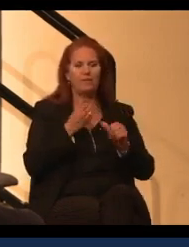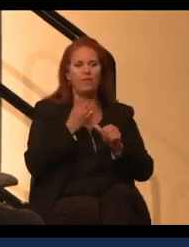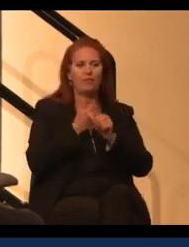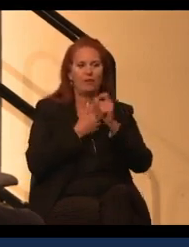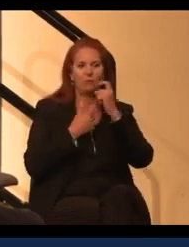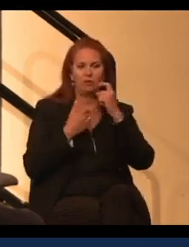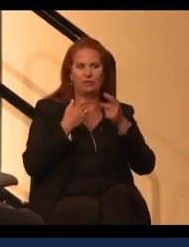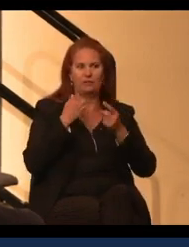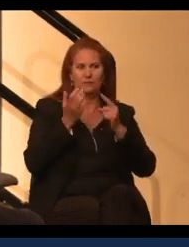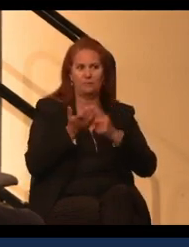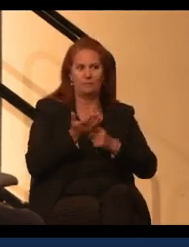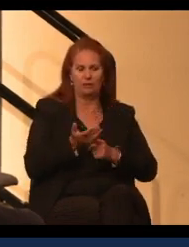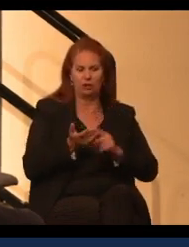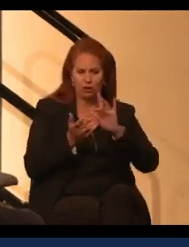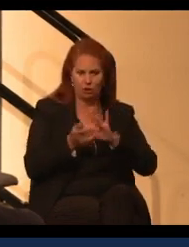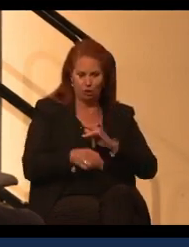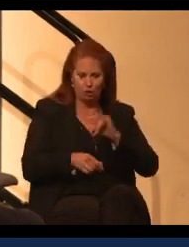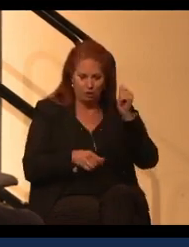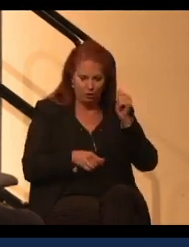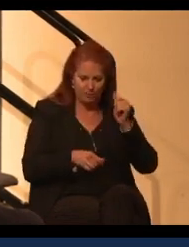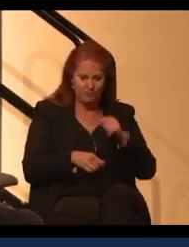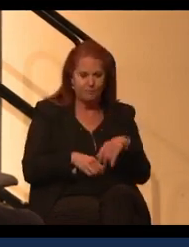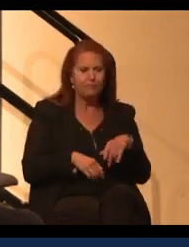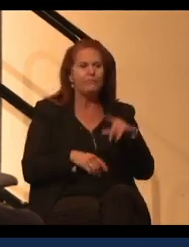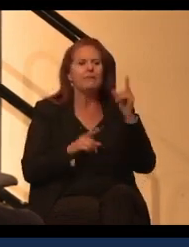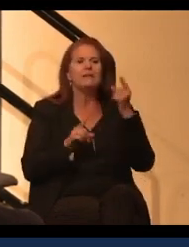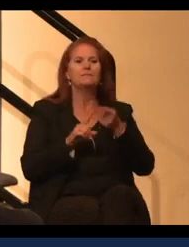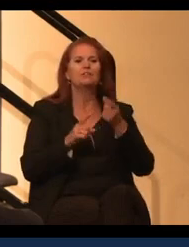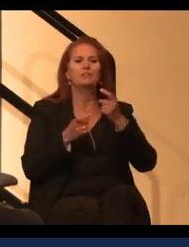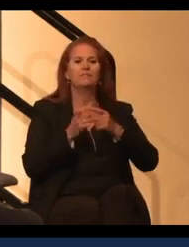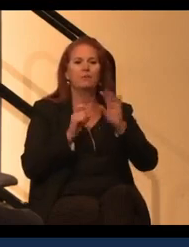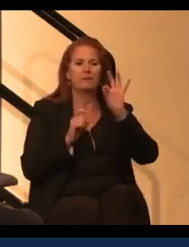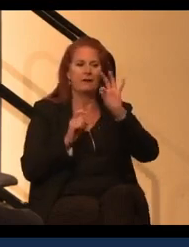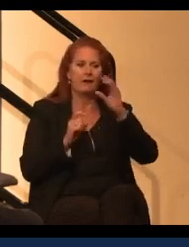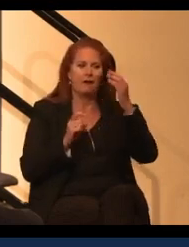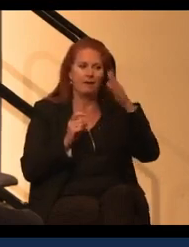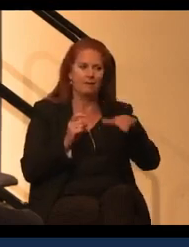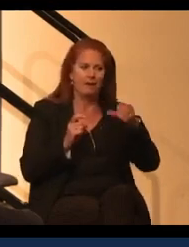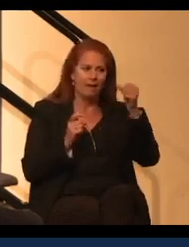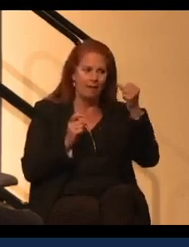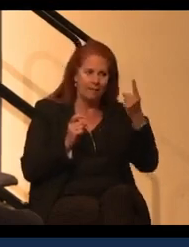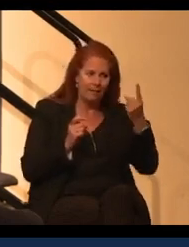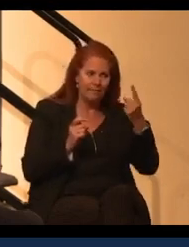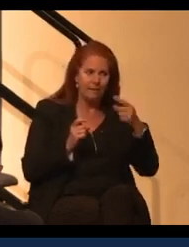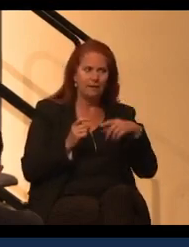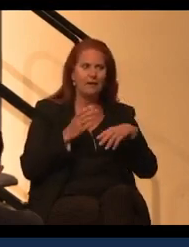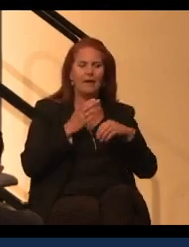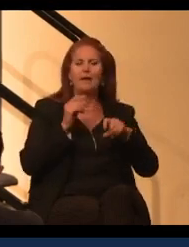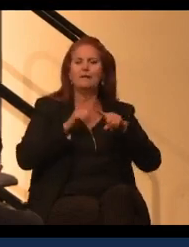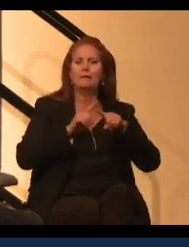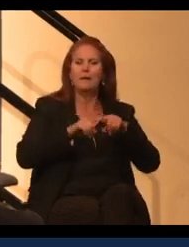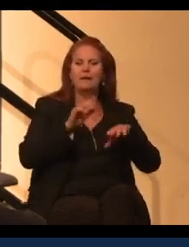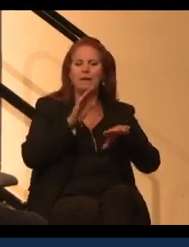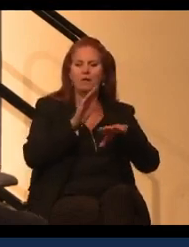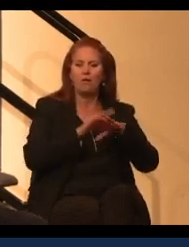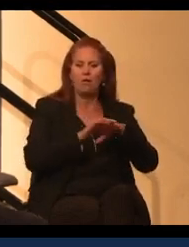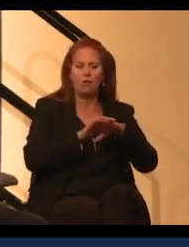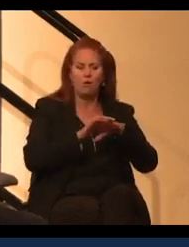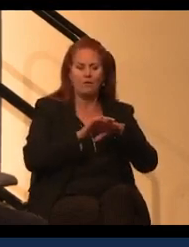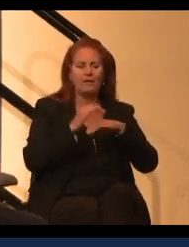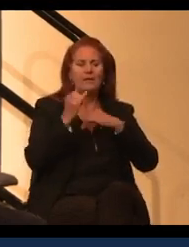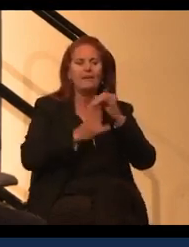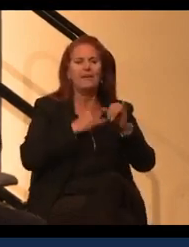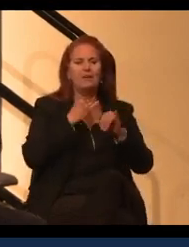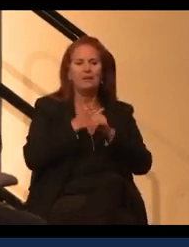just talked about earlier. So especially post 9/11, and depending on the